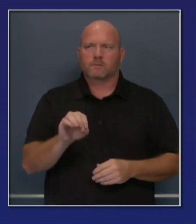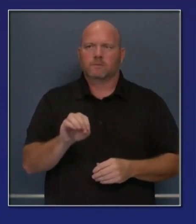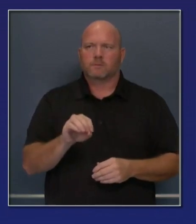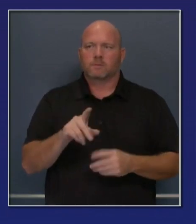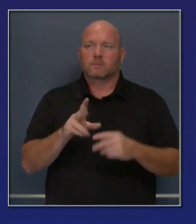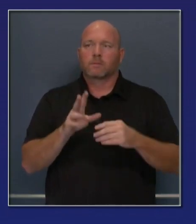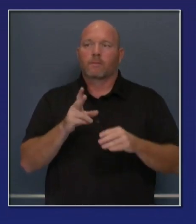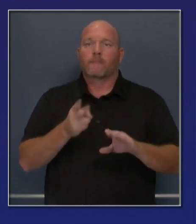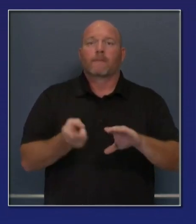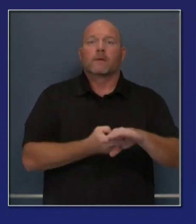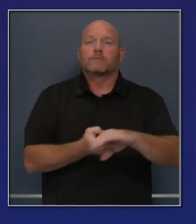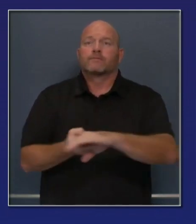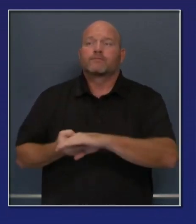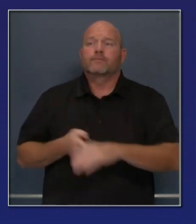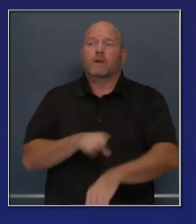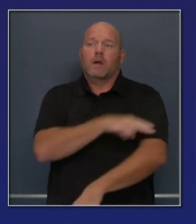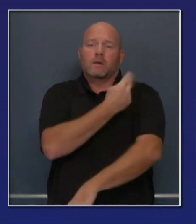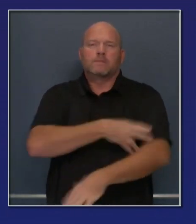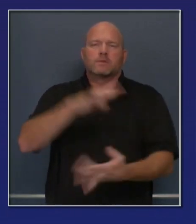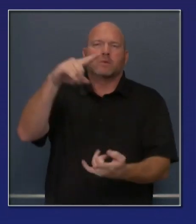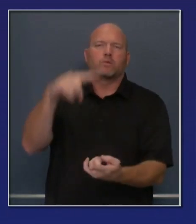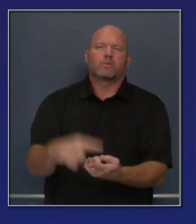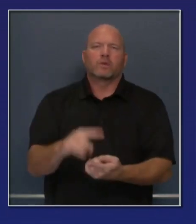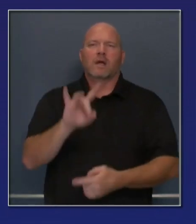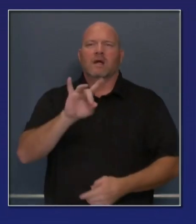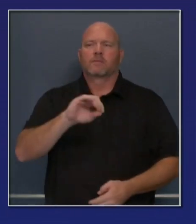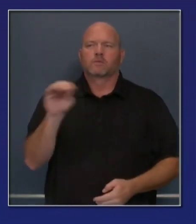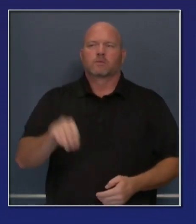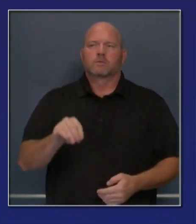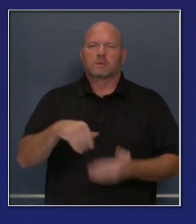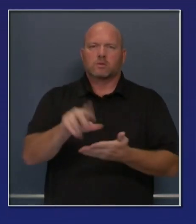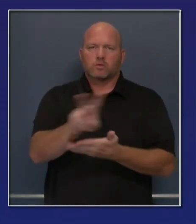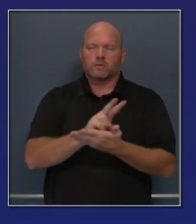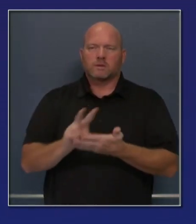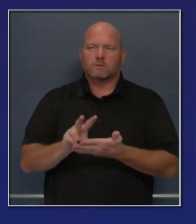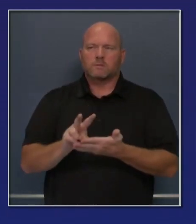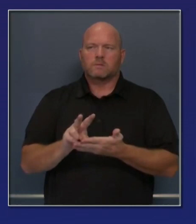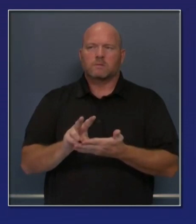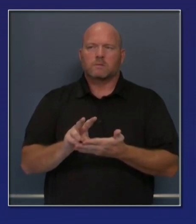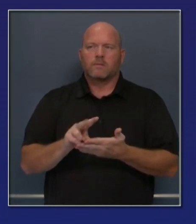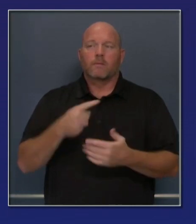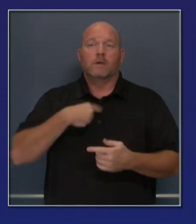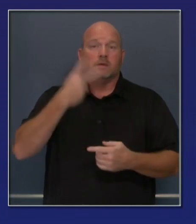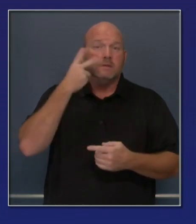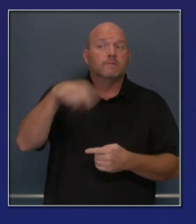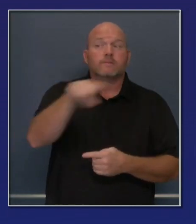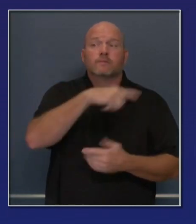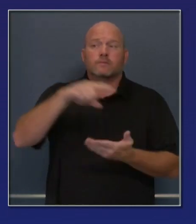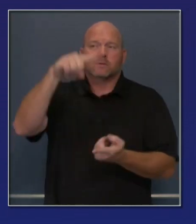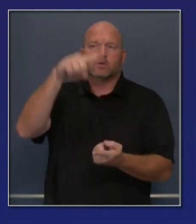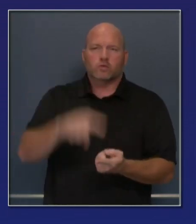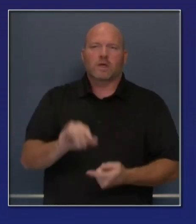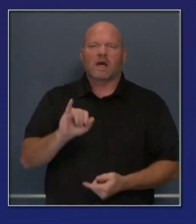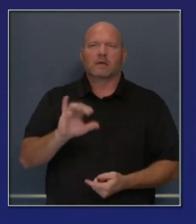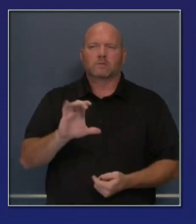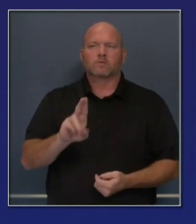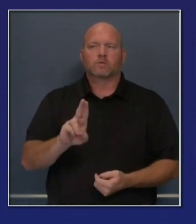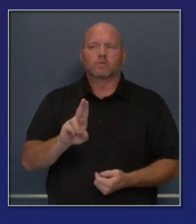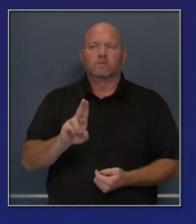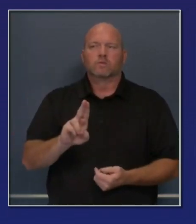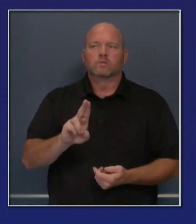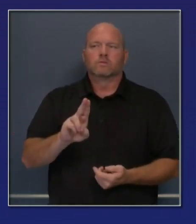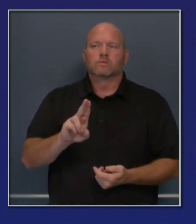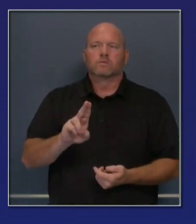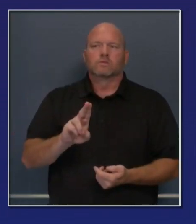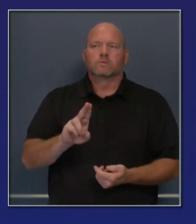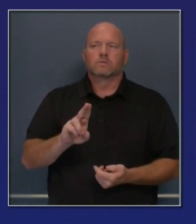decreased 8% over a 2-week period, and we're seeing a decrease in ICU admissions, a little bit more